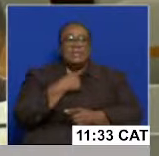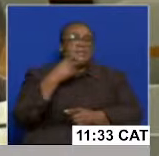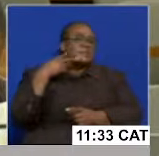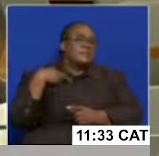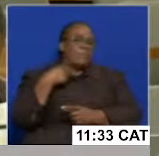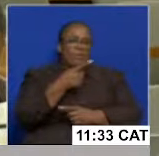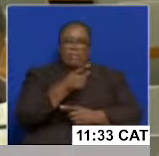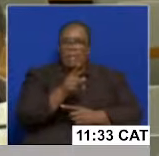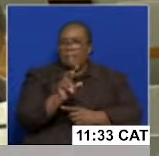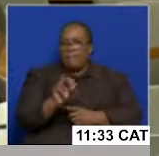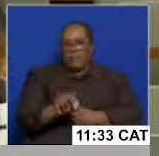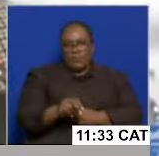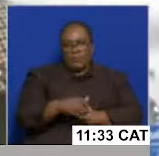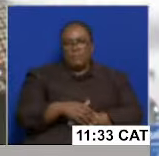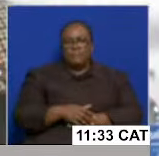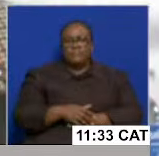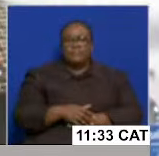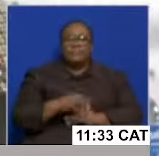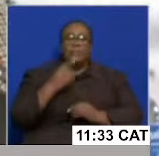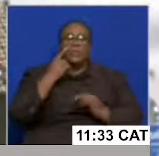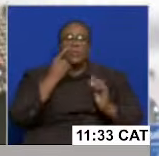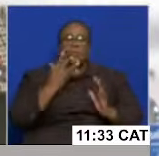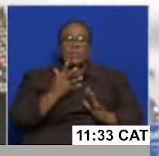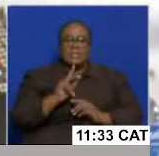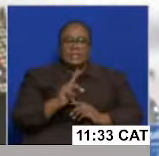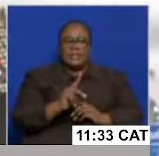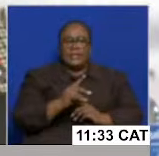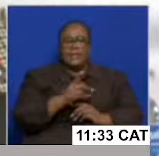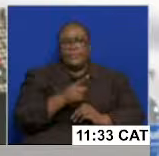Witness K, you can proceed to the next paragraph.